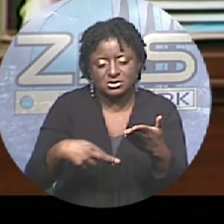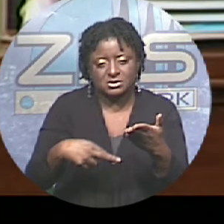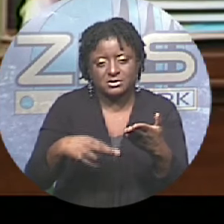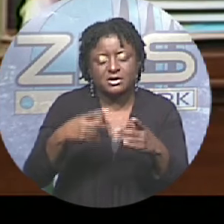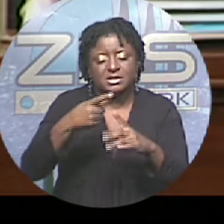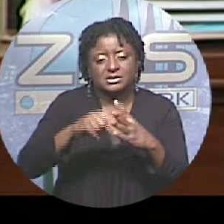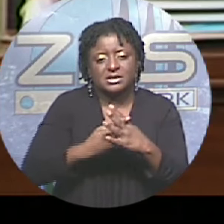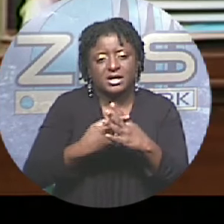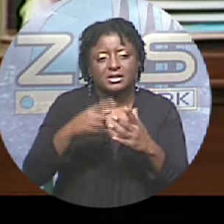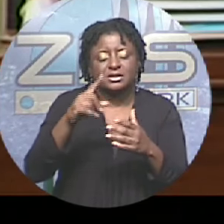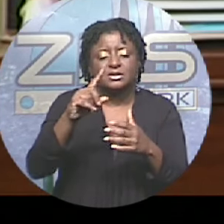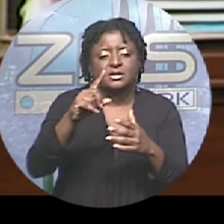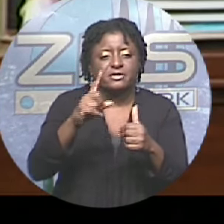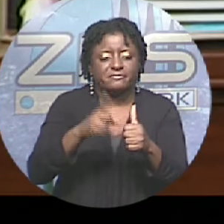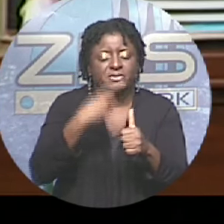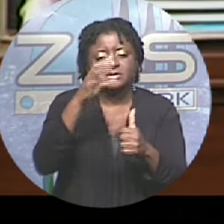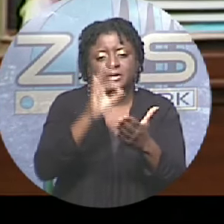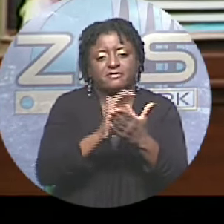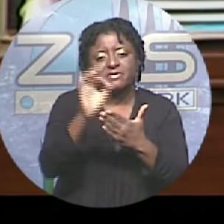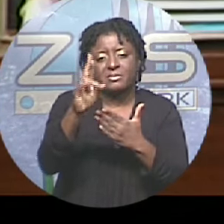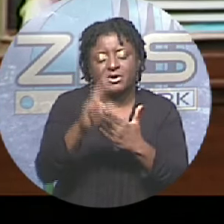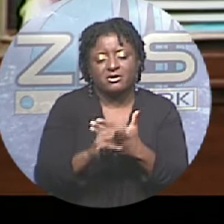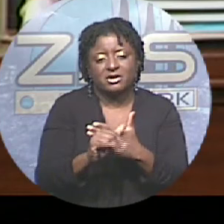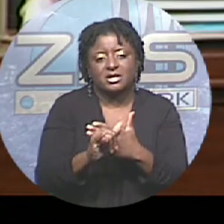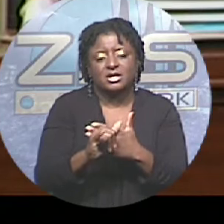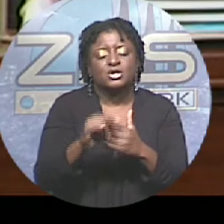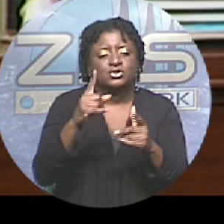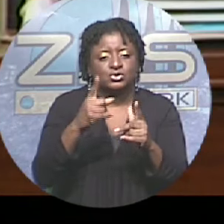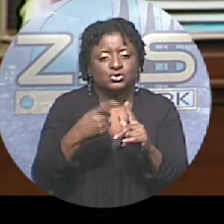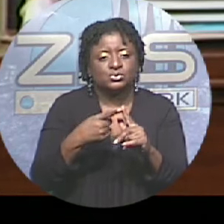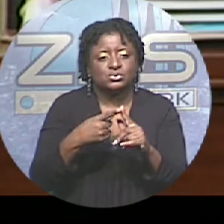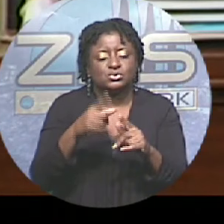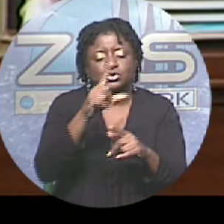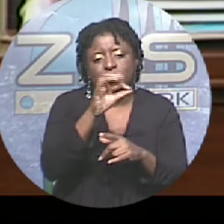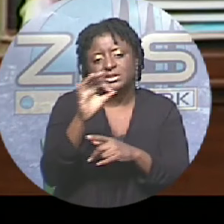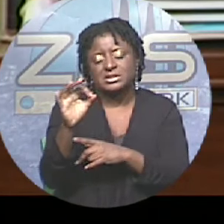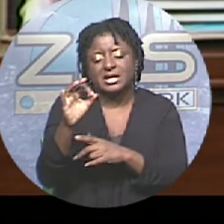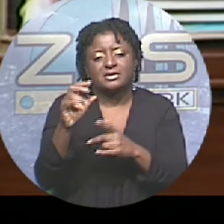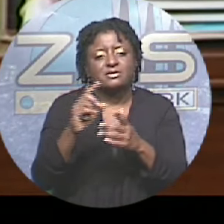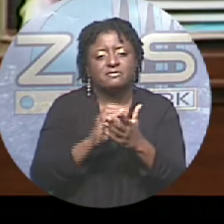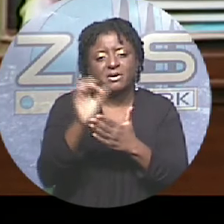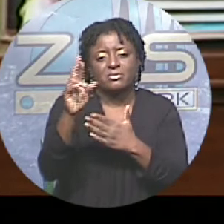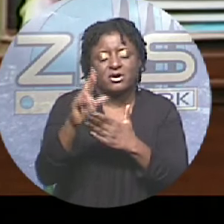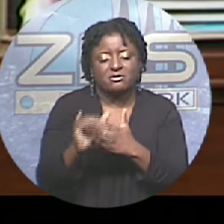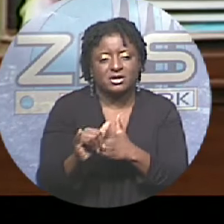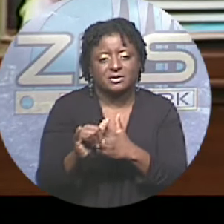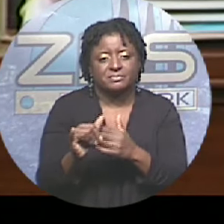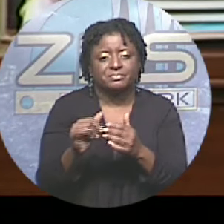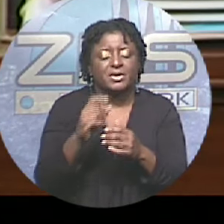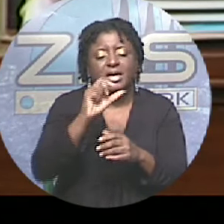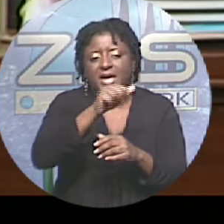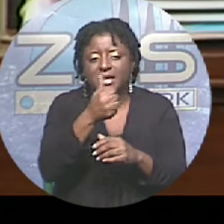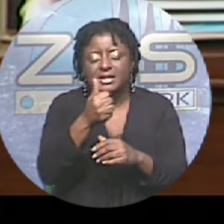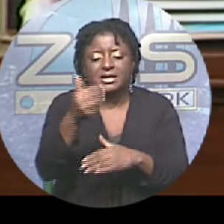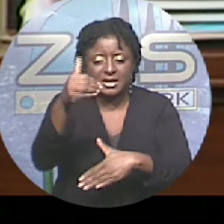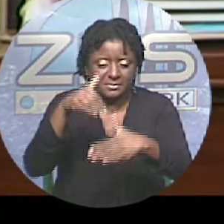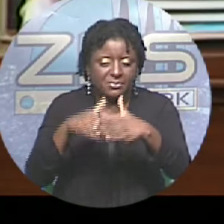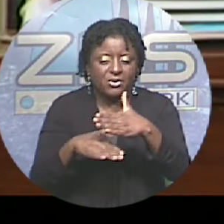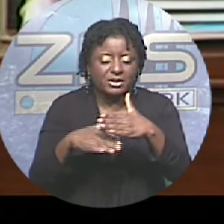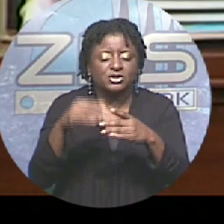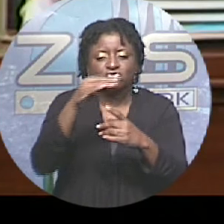February. And any new UAVs thereafter from the 1st February and in every single instance when it is imported